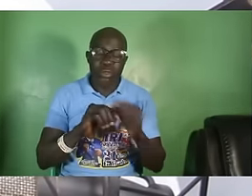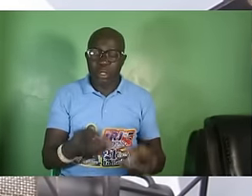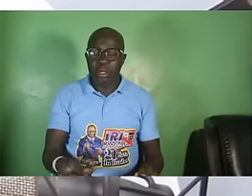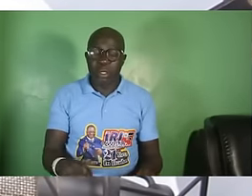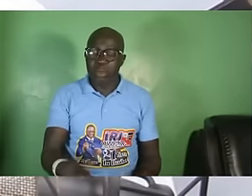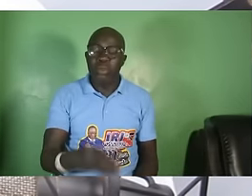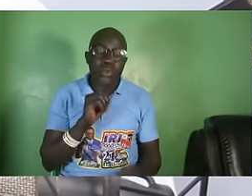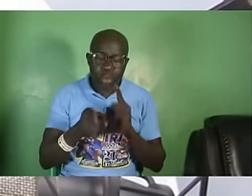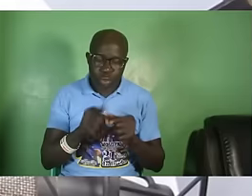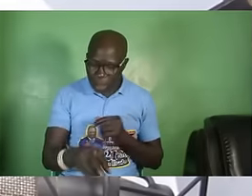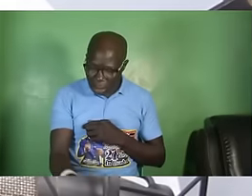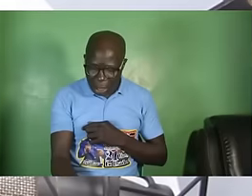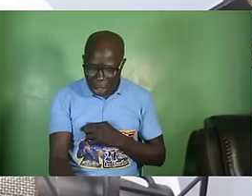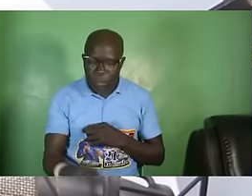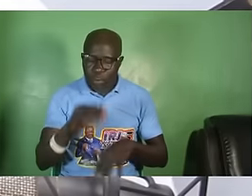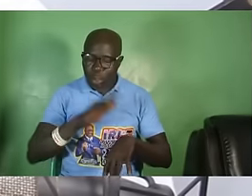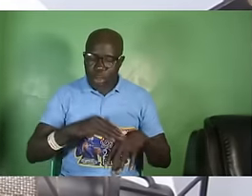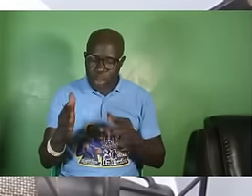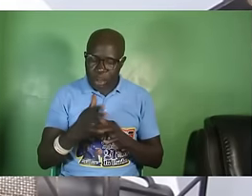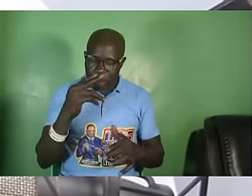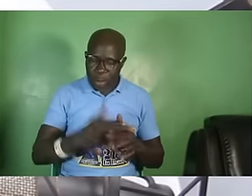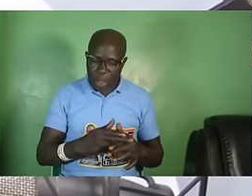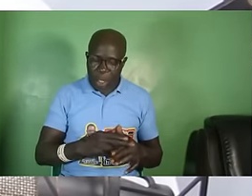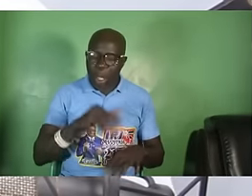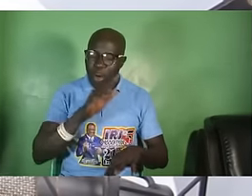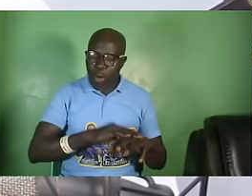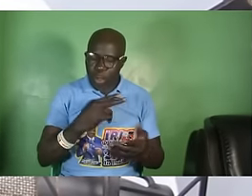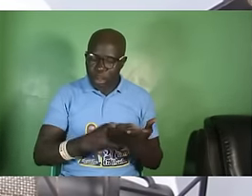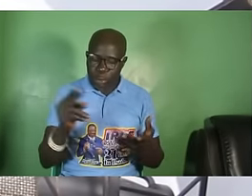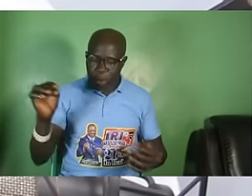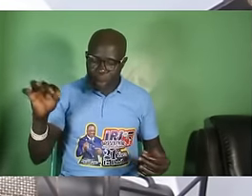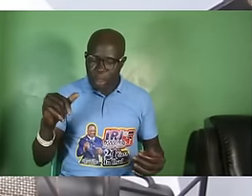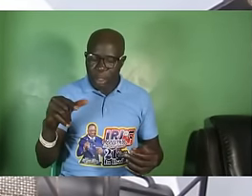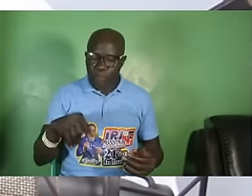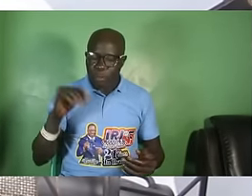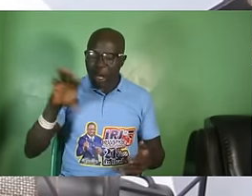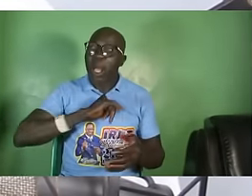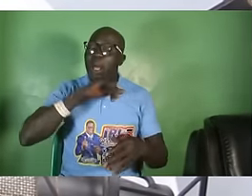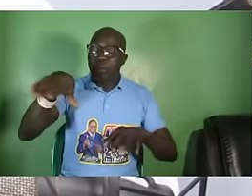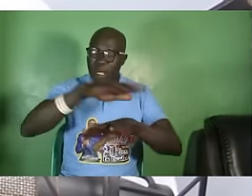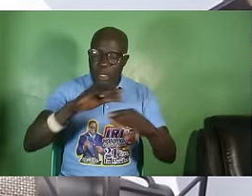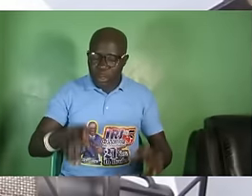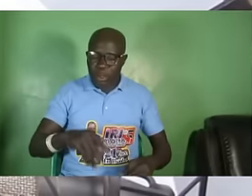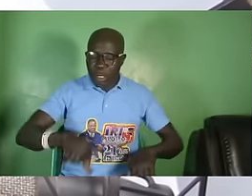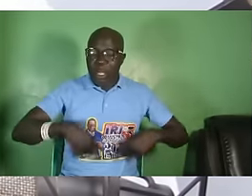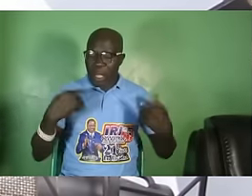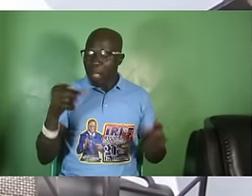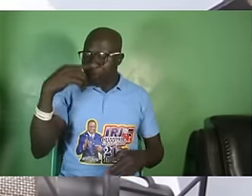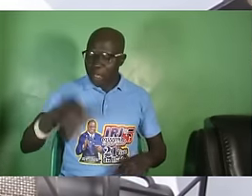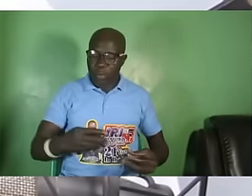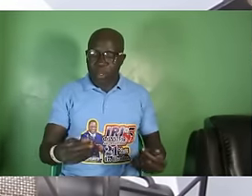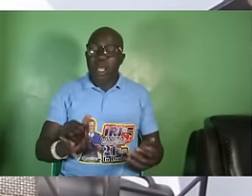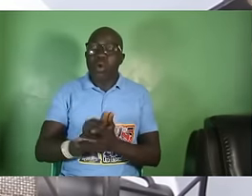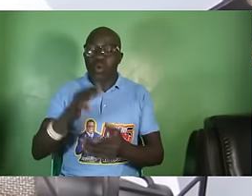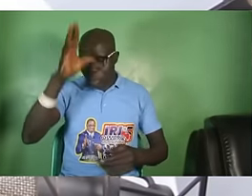You will talk to the head. We will talk to the head. You call the name of Jesus. Call the Holy Spirit. Oh, look in the land of the living. As of